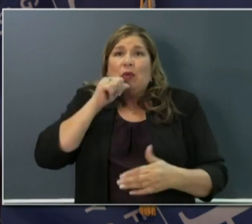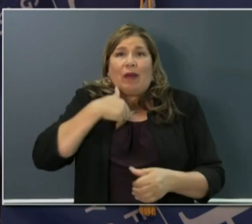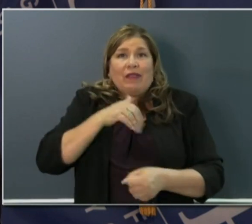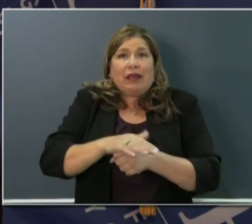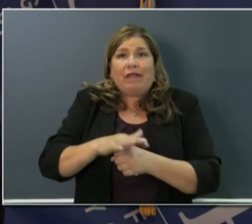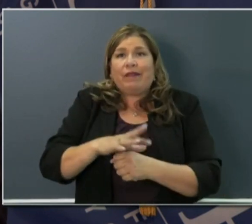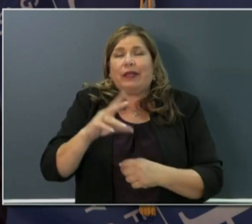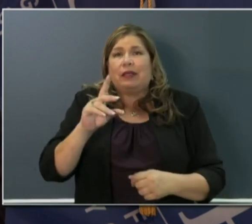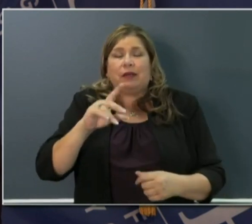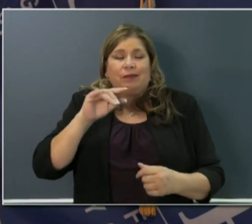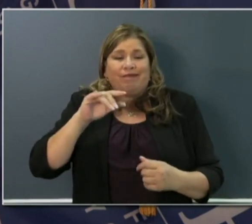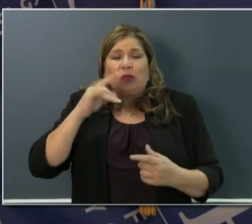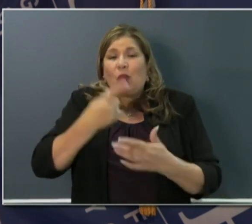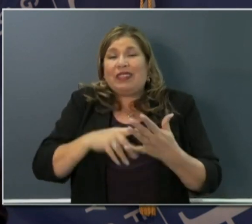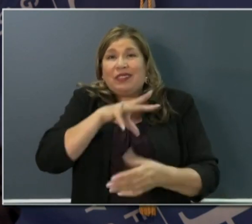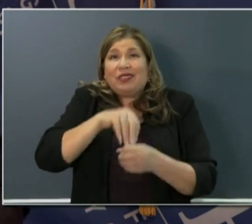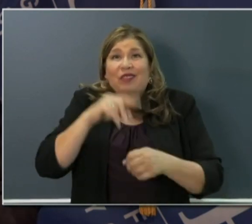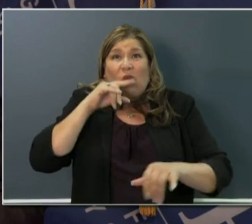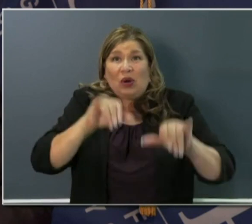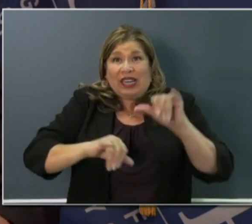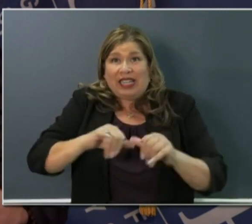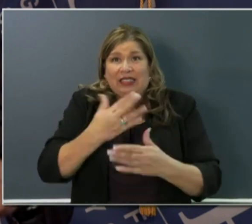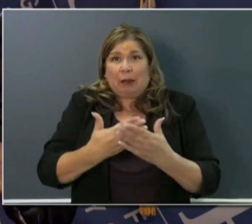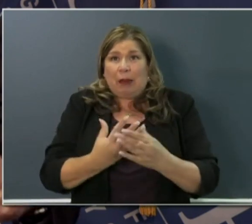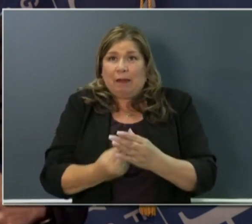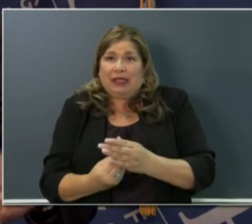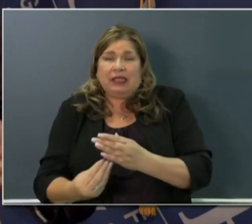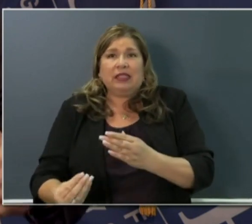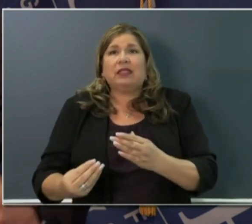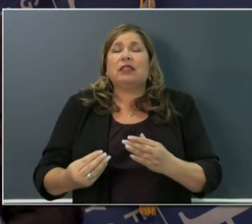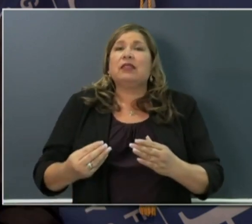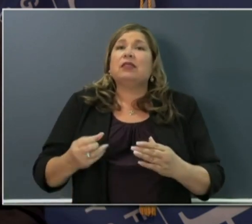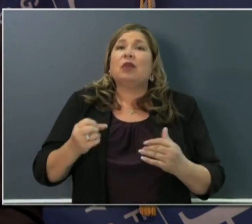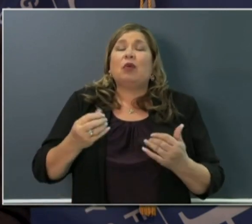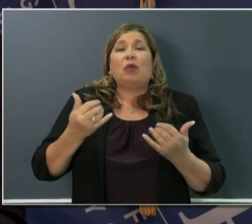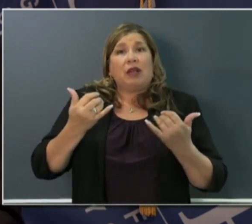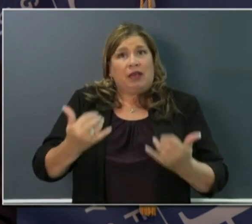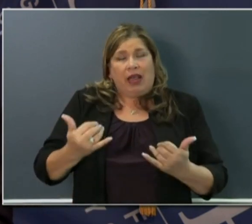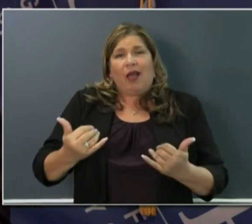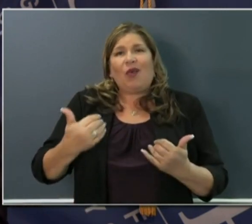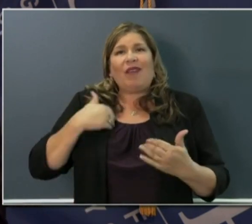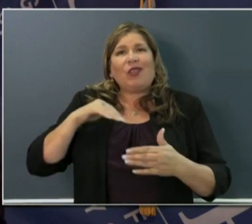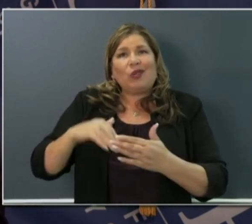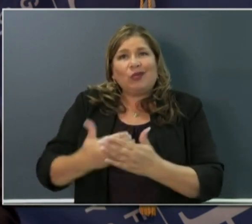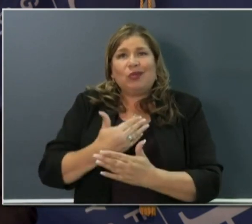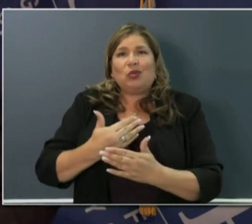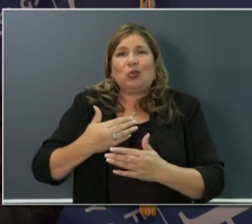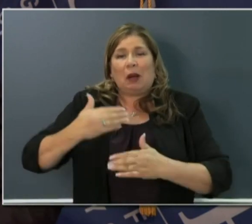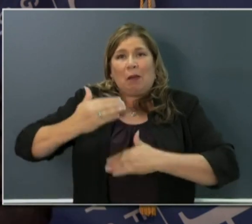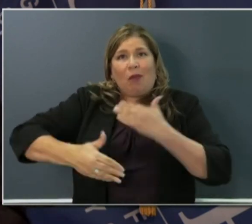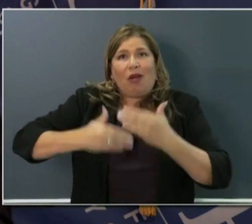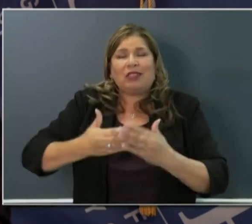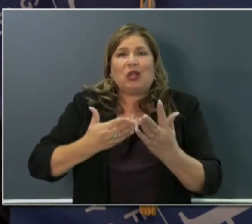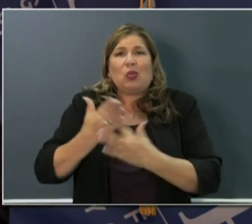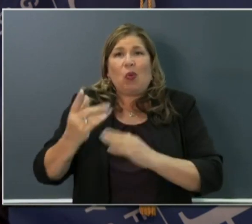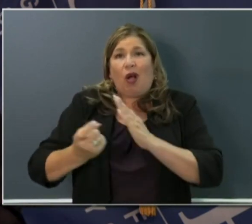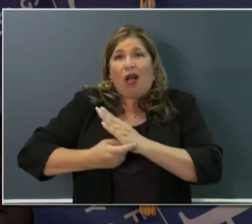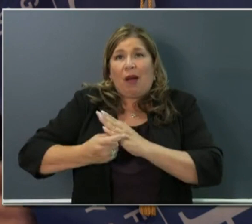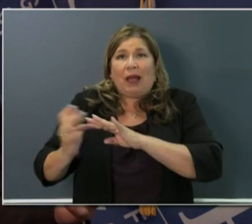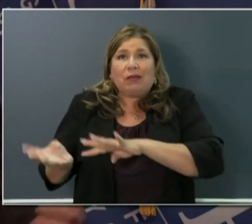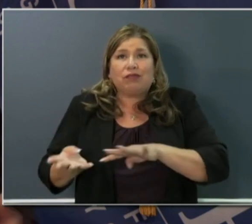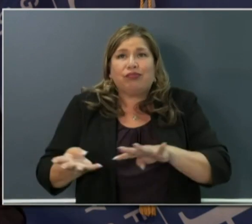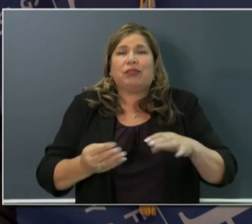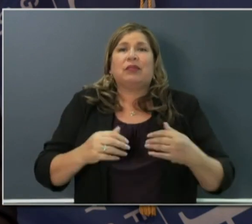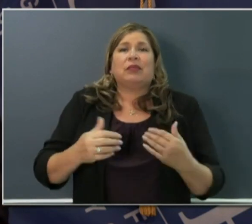now with new technologies coming online, higher processing speeds, automation, the higher throughput that you've been hearing